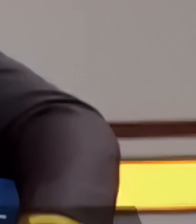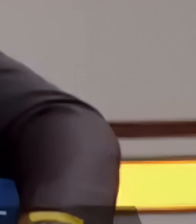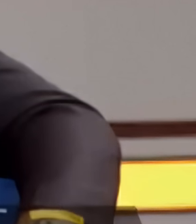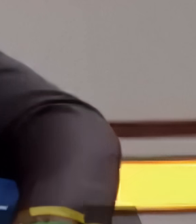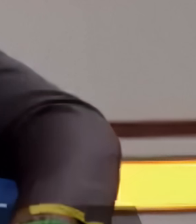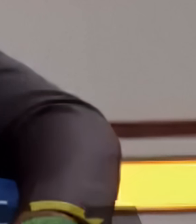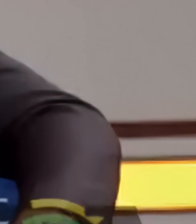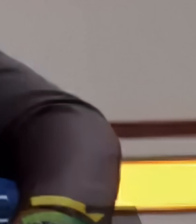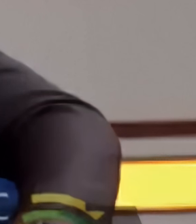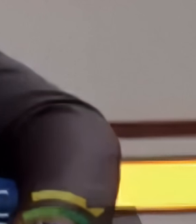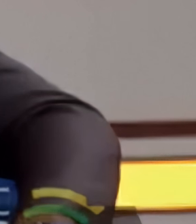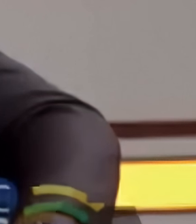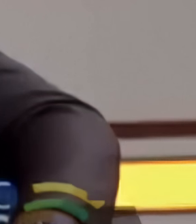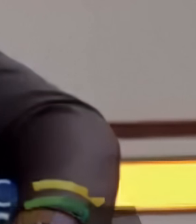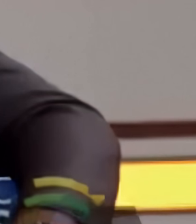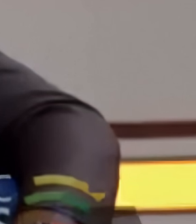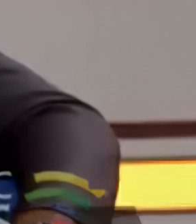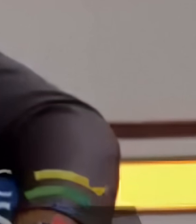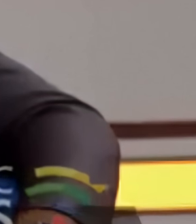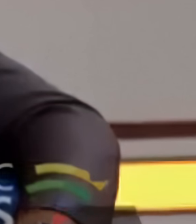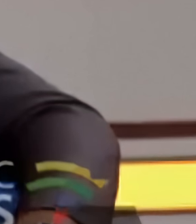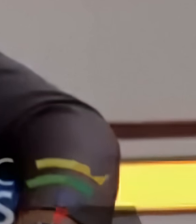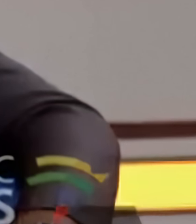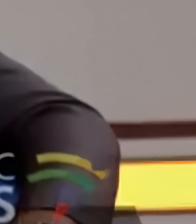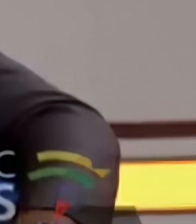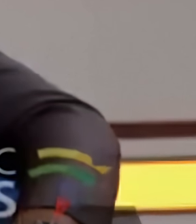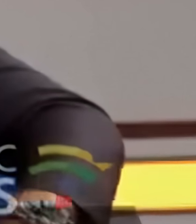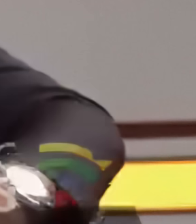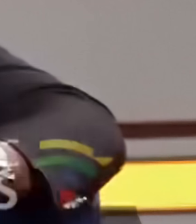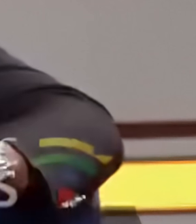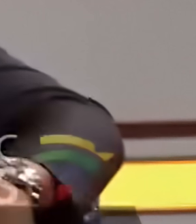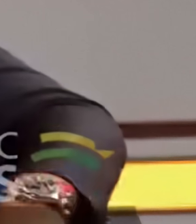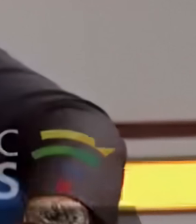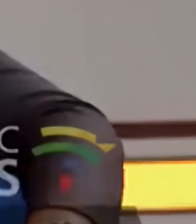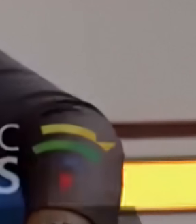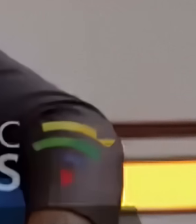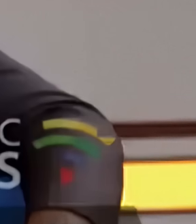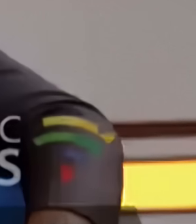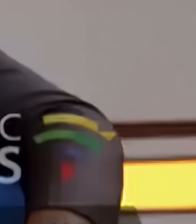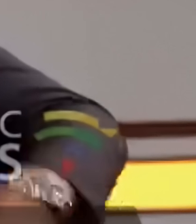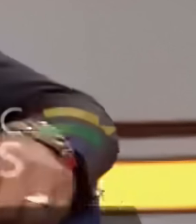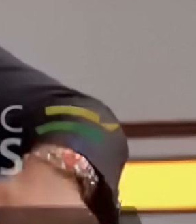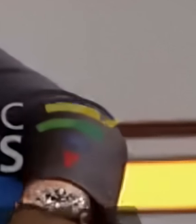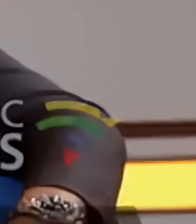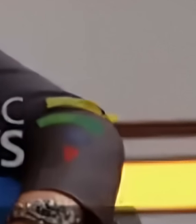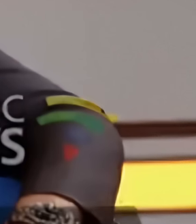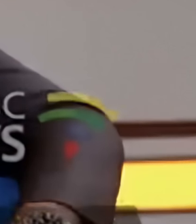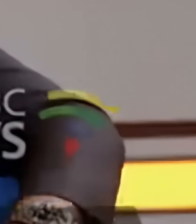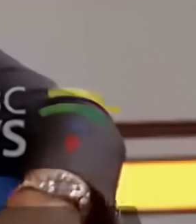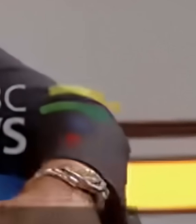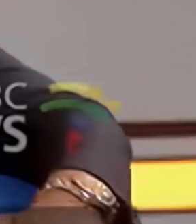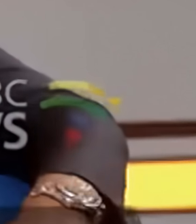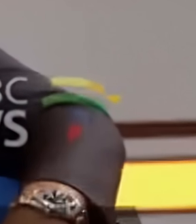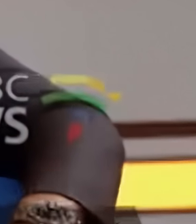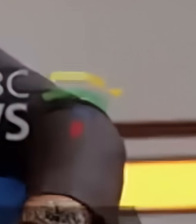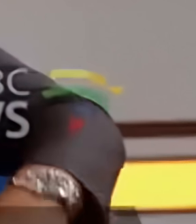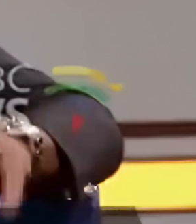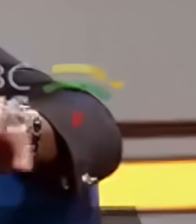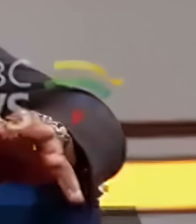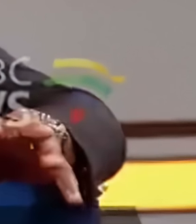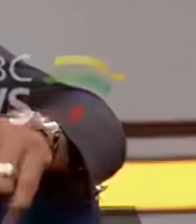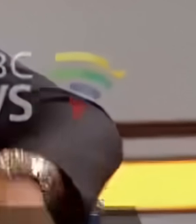cooperation with these guys for quite some time. We will make certain demand in the negotiations. We want this, we want that. They